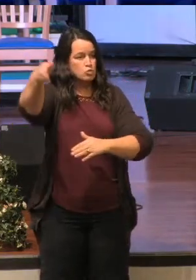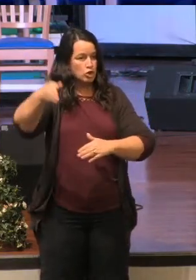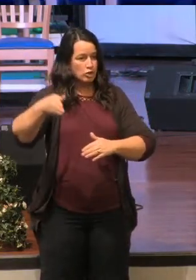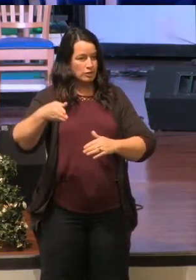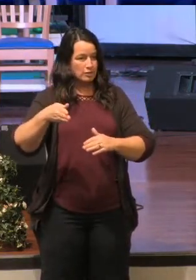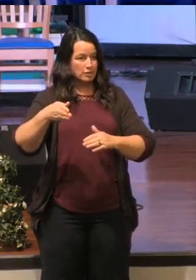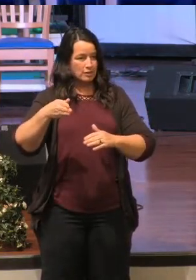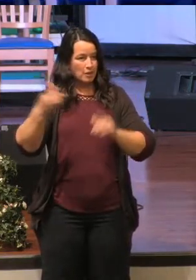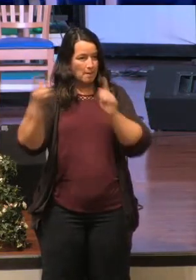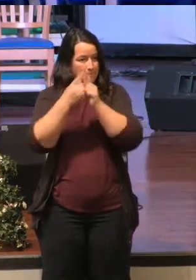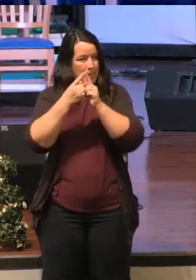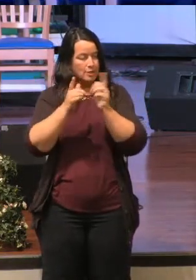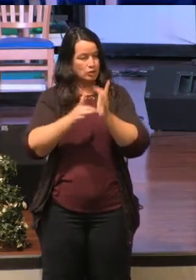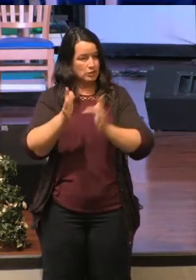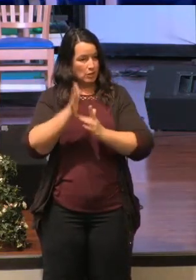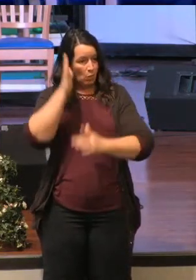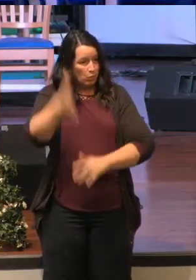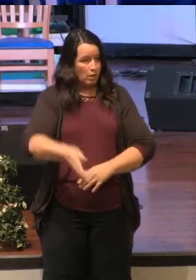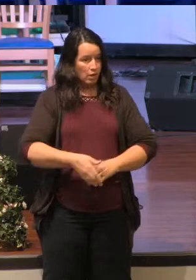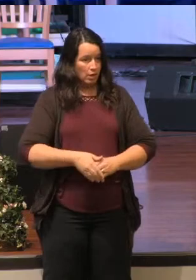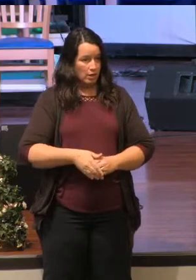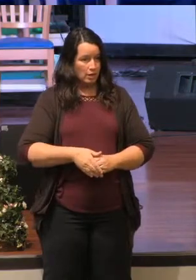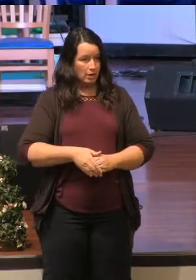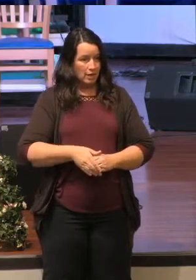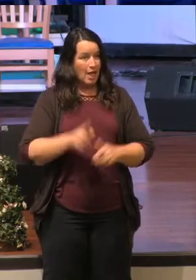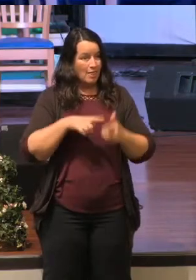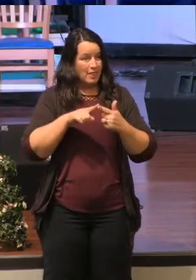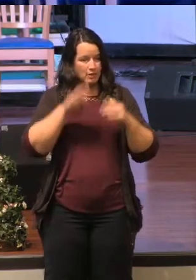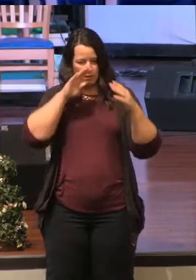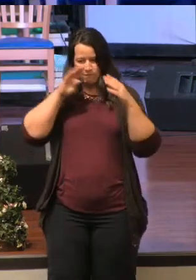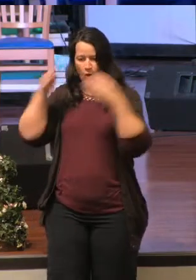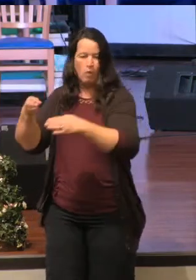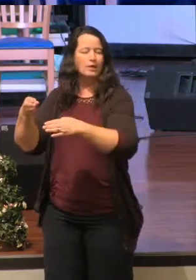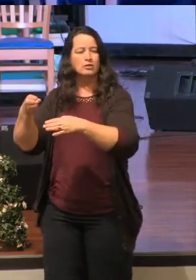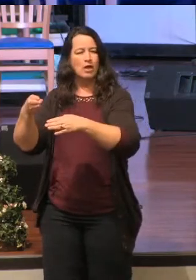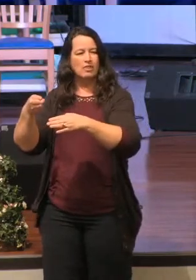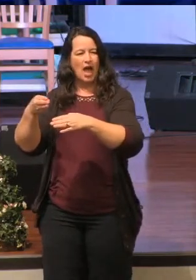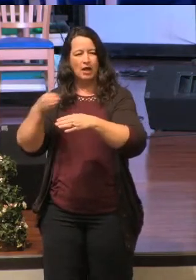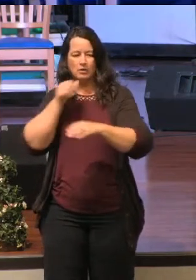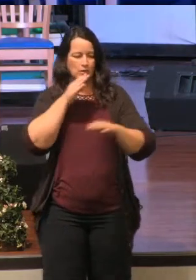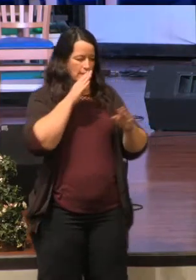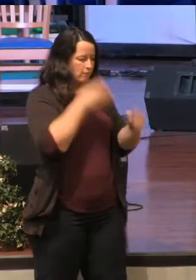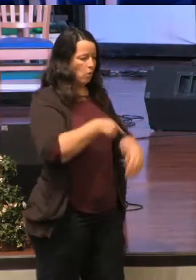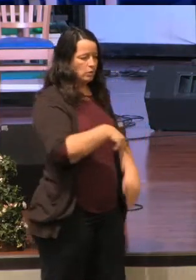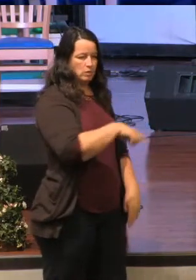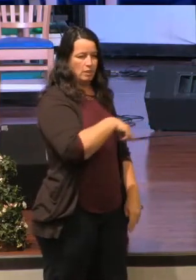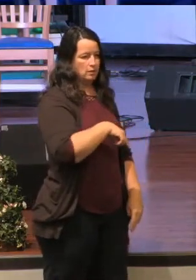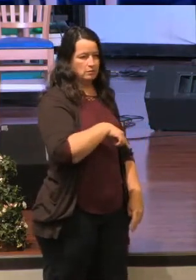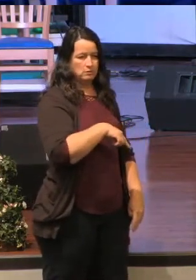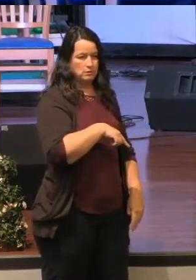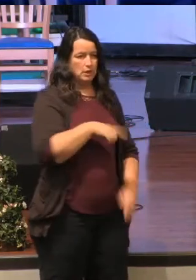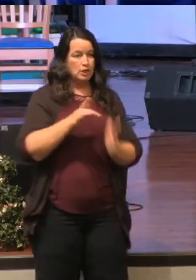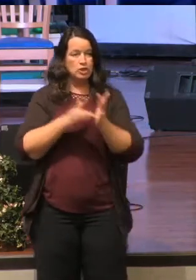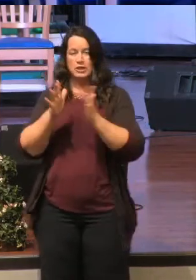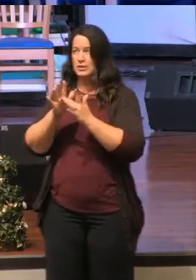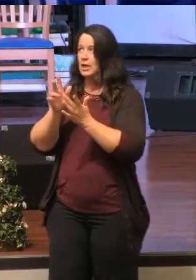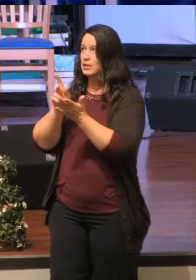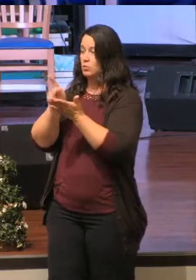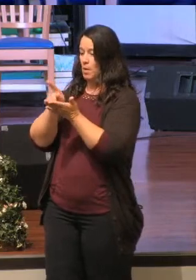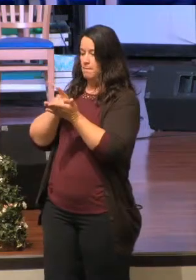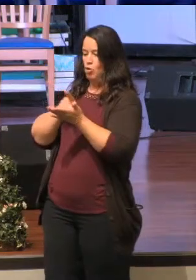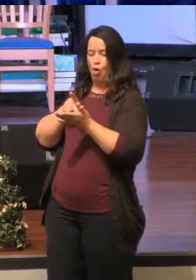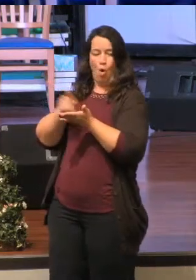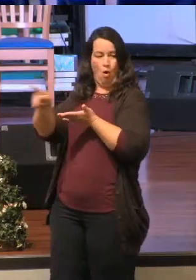in Jesus, you get busy cooperating with God and purifying your life. He does the actual purifying. You just do the yielding.